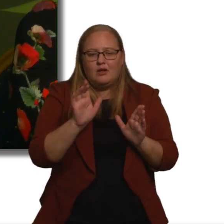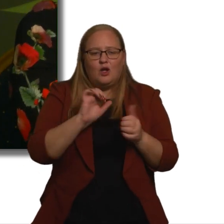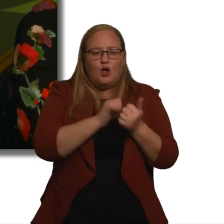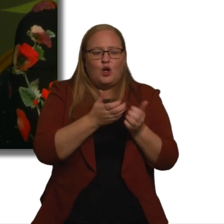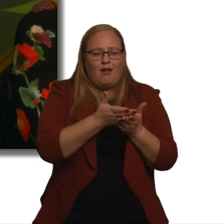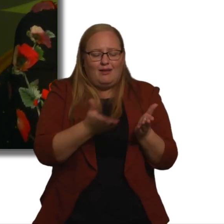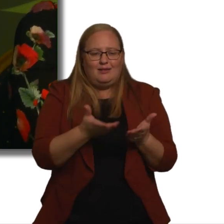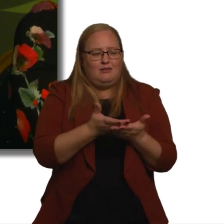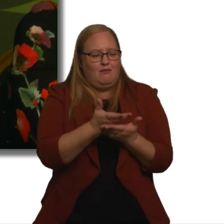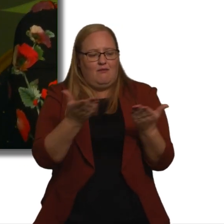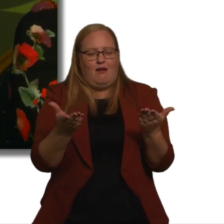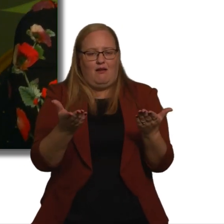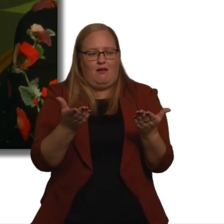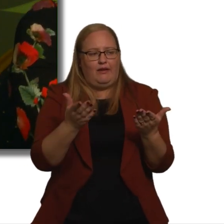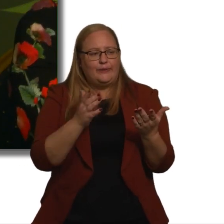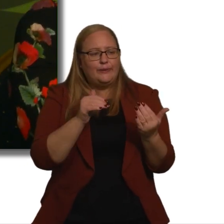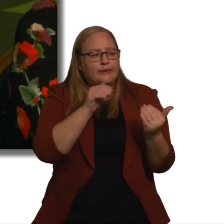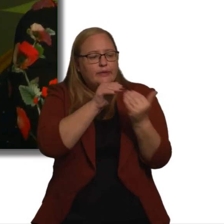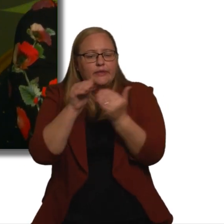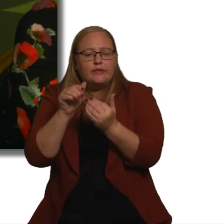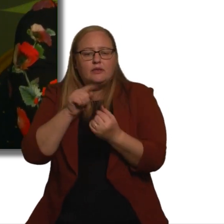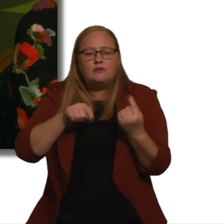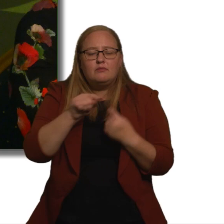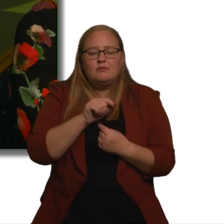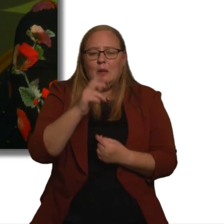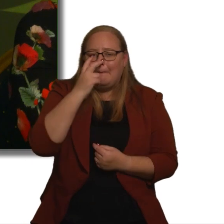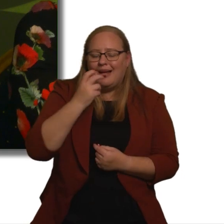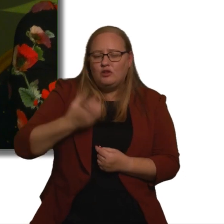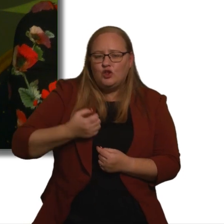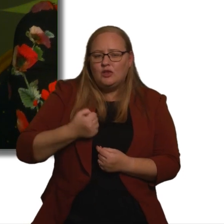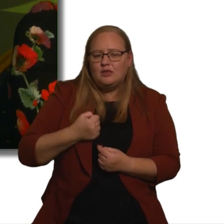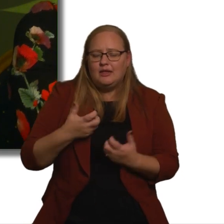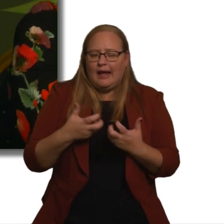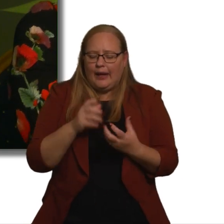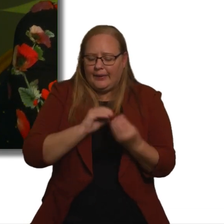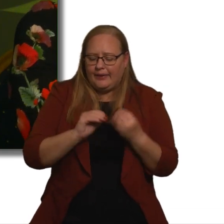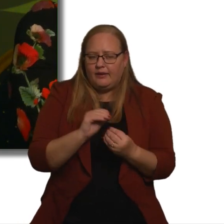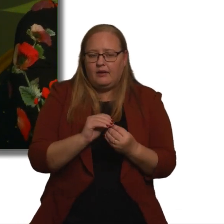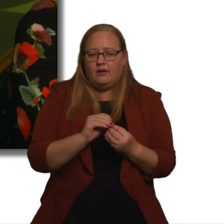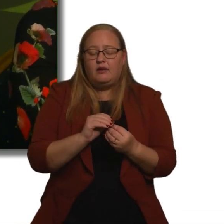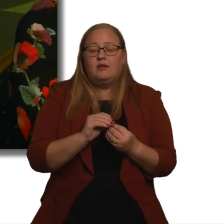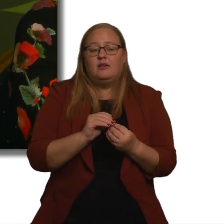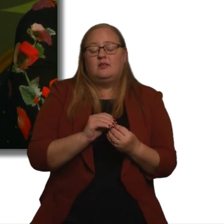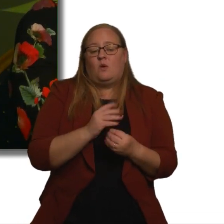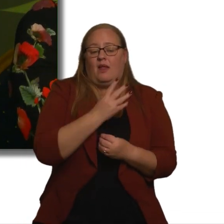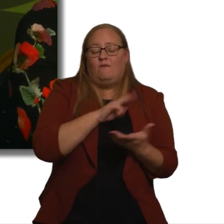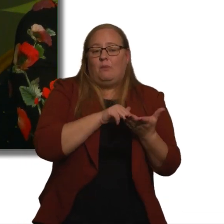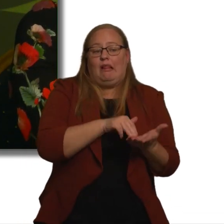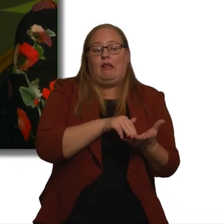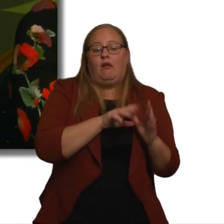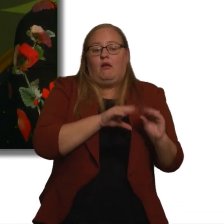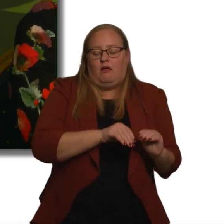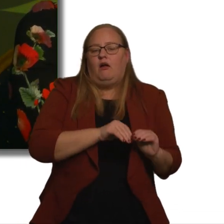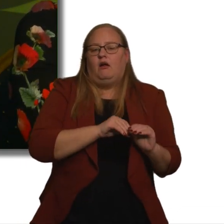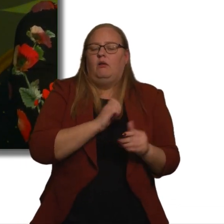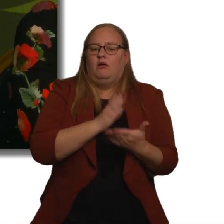equity in our approach to everybody's pension. So it really has been a fantastic outcome and the right outcome for everyone that we're